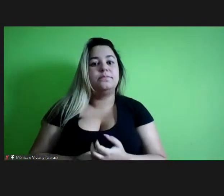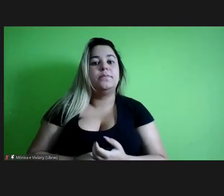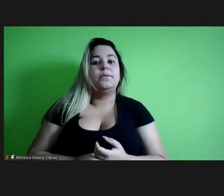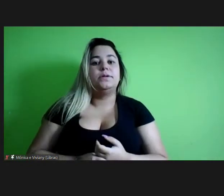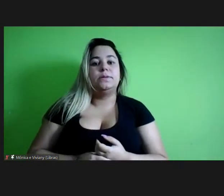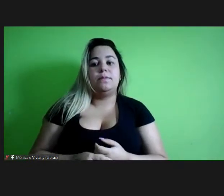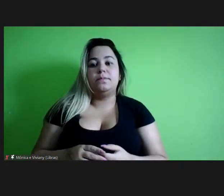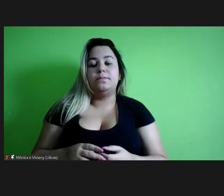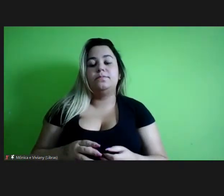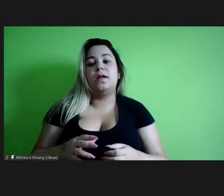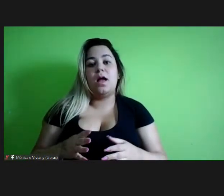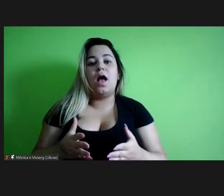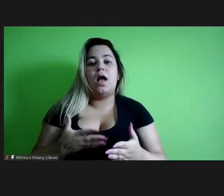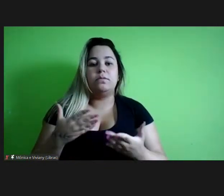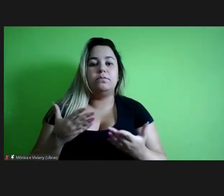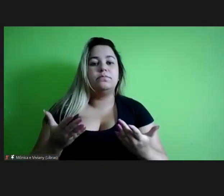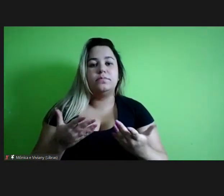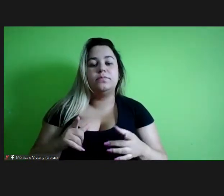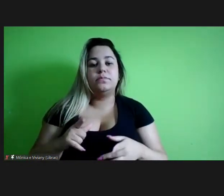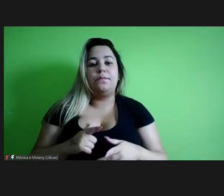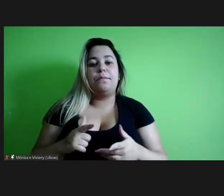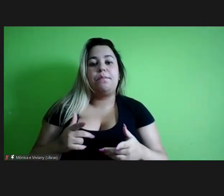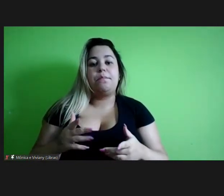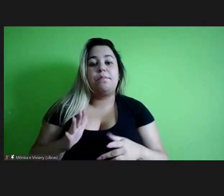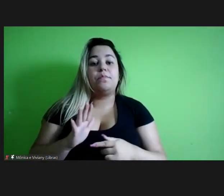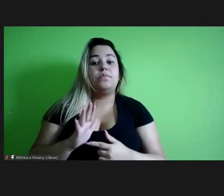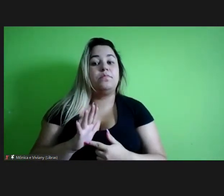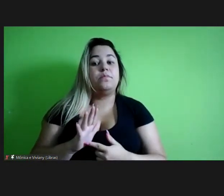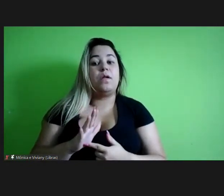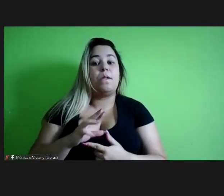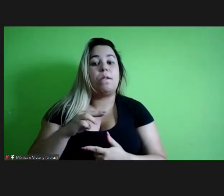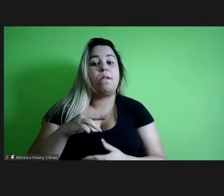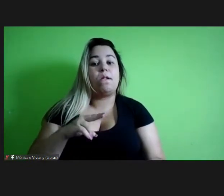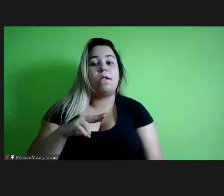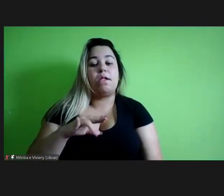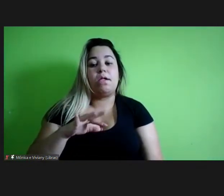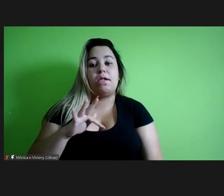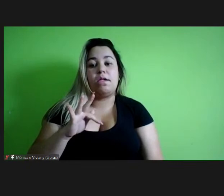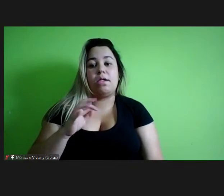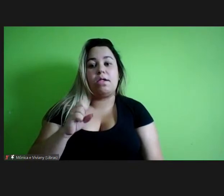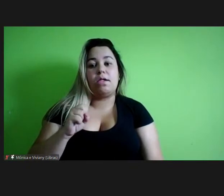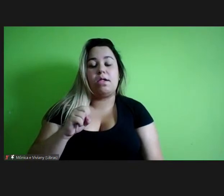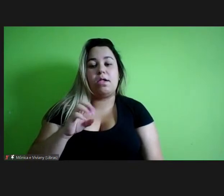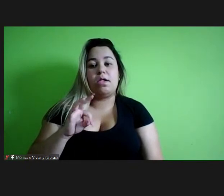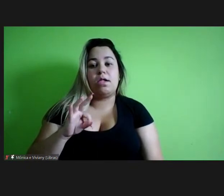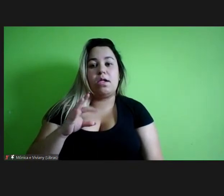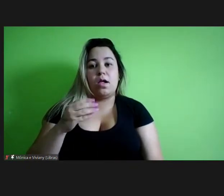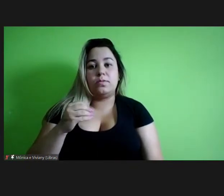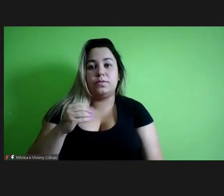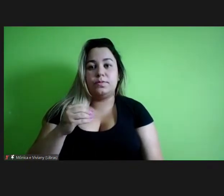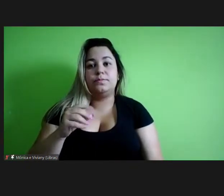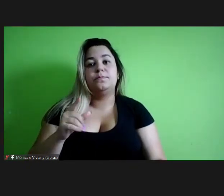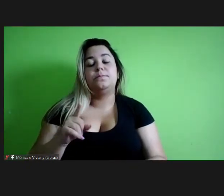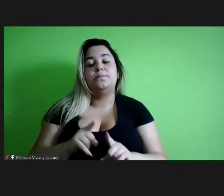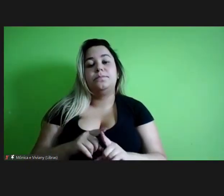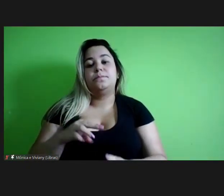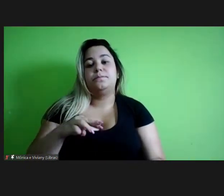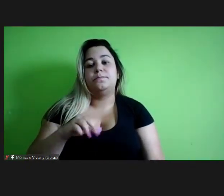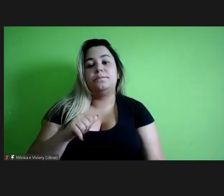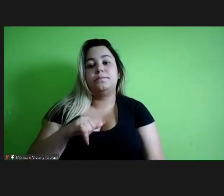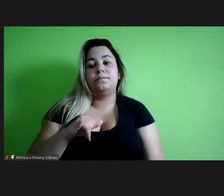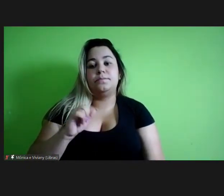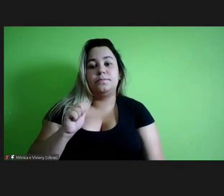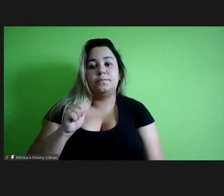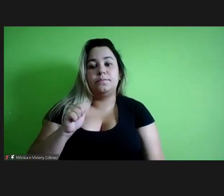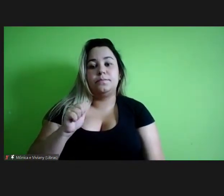present, and I saw that the chat is very active here, and a lot of the questions and the comments are worthy to